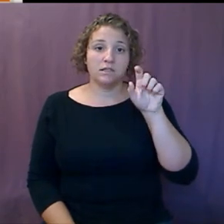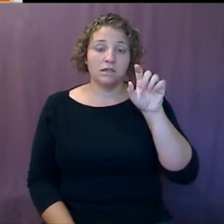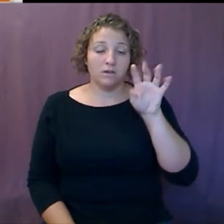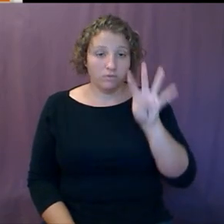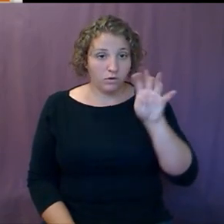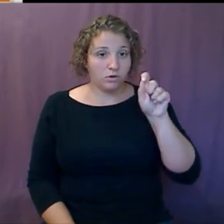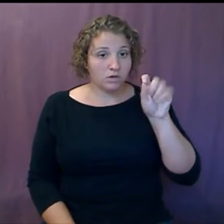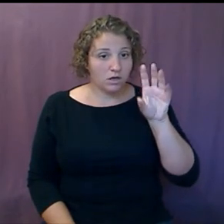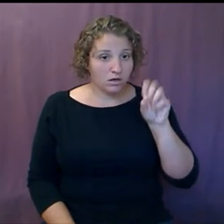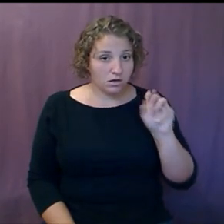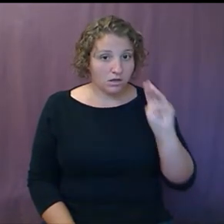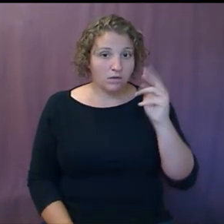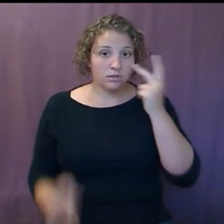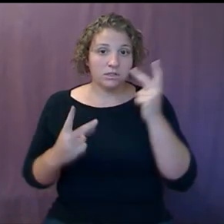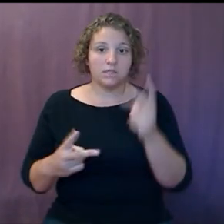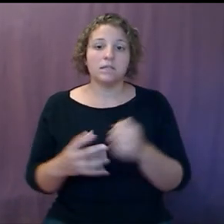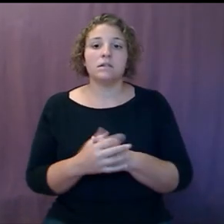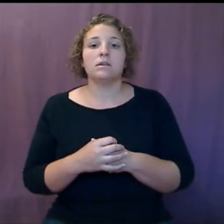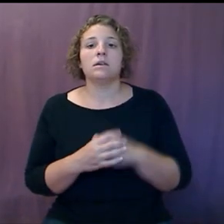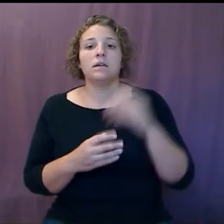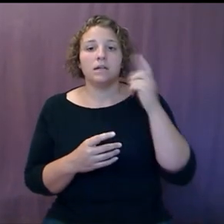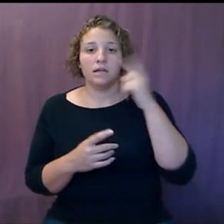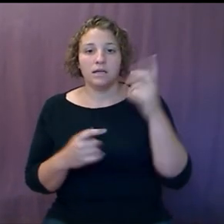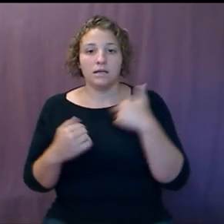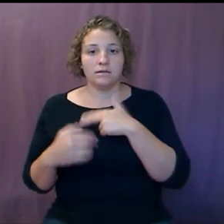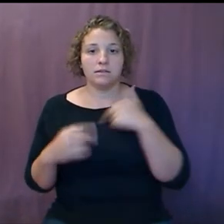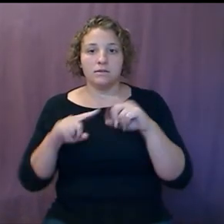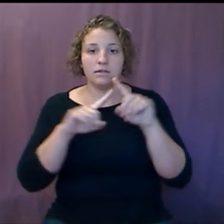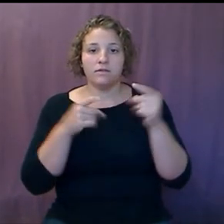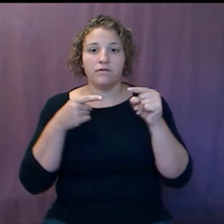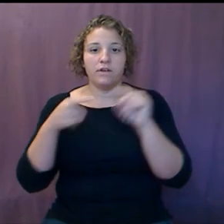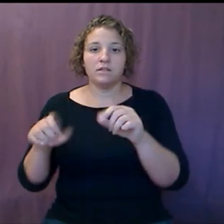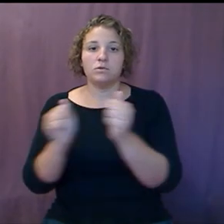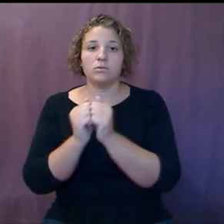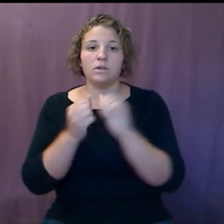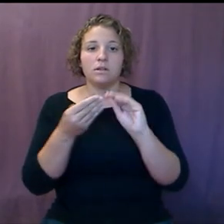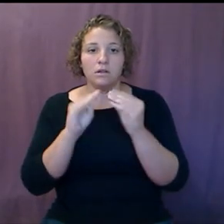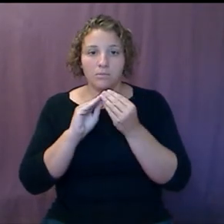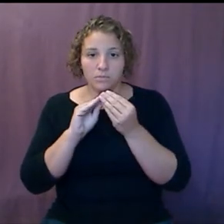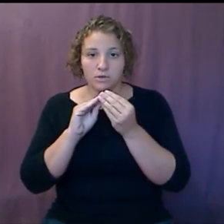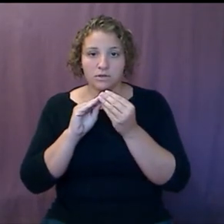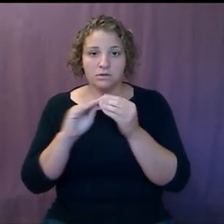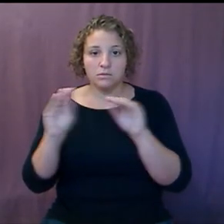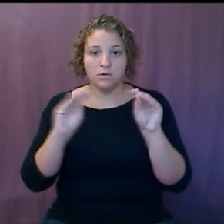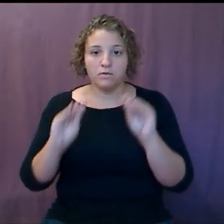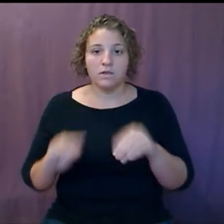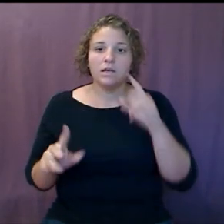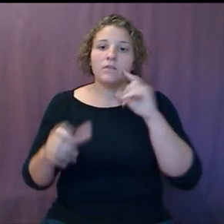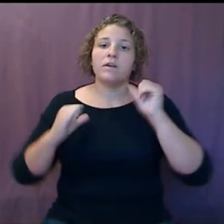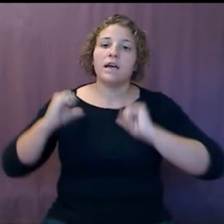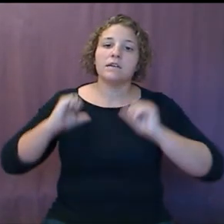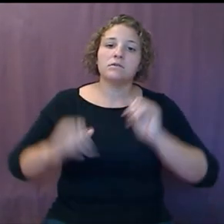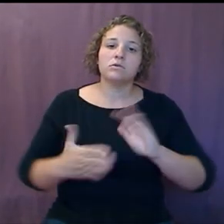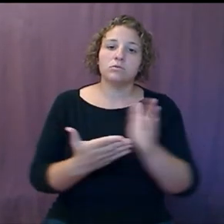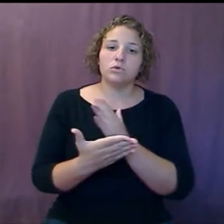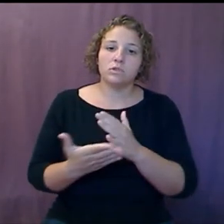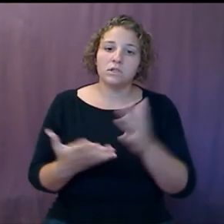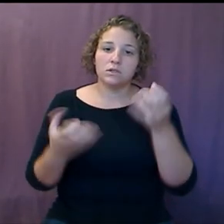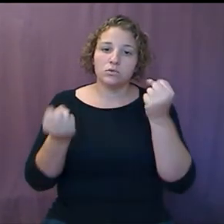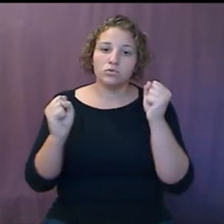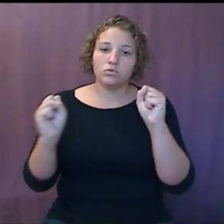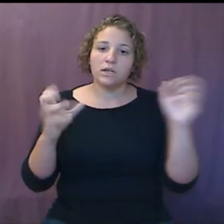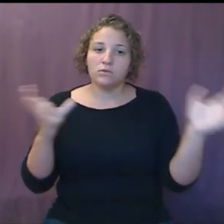that's their Mandela website here is him in a number of events with the usual movers and shakers of Hollywood and music and all that trying to